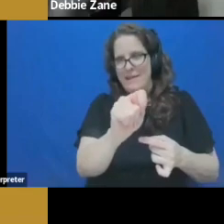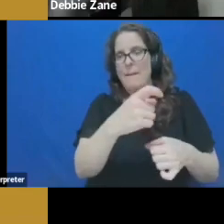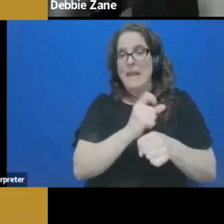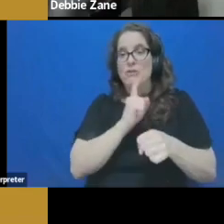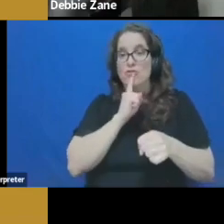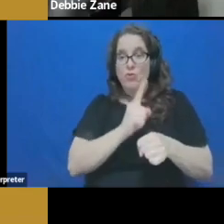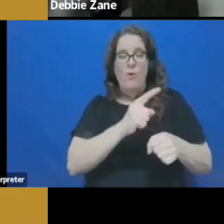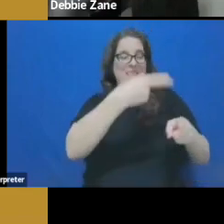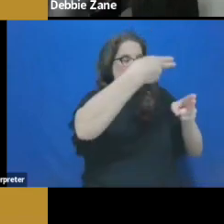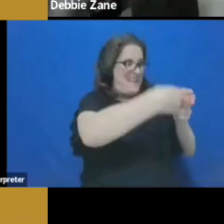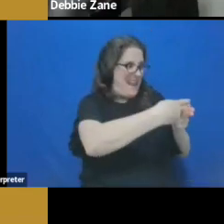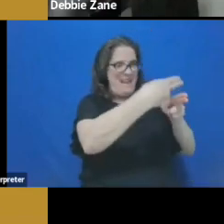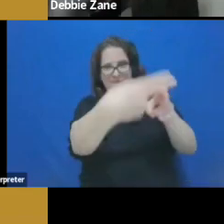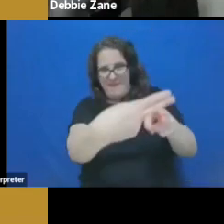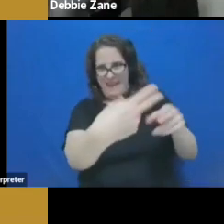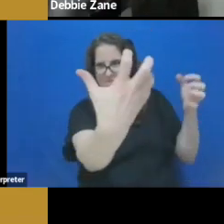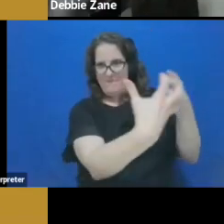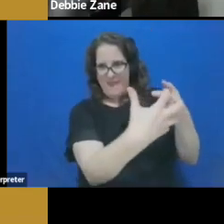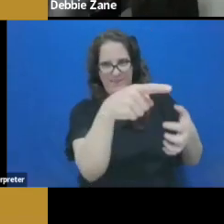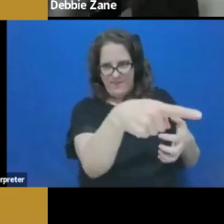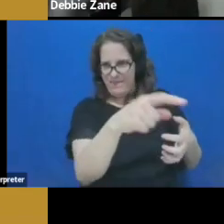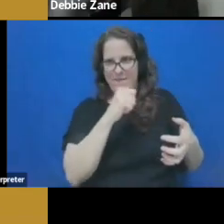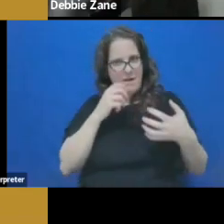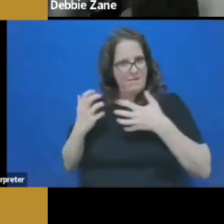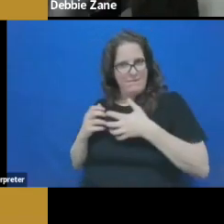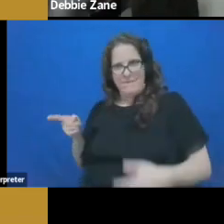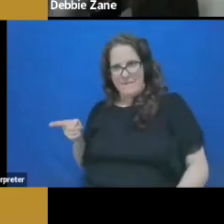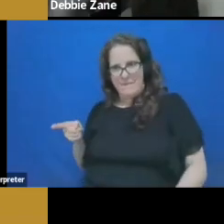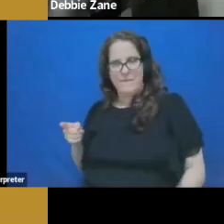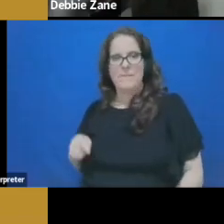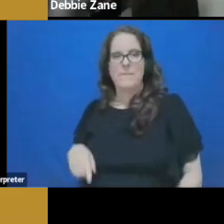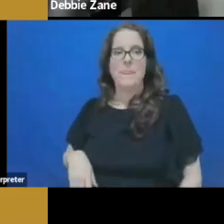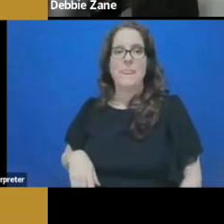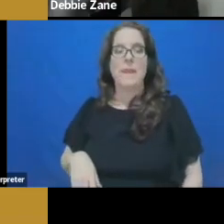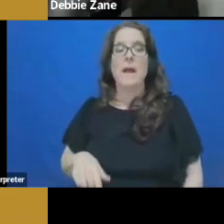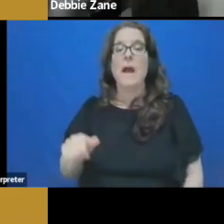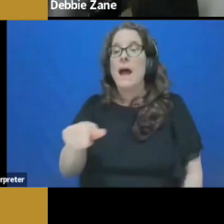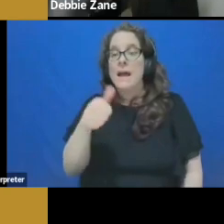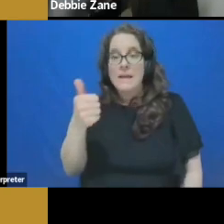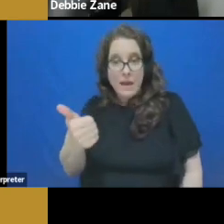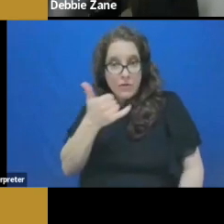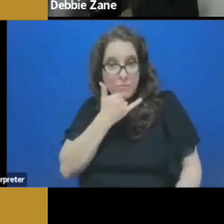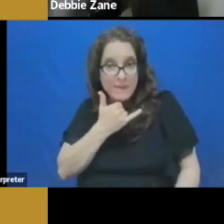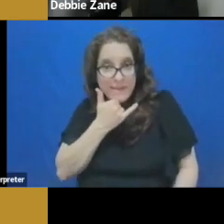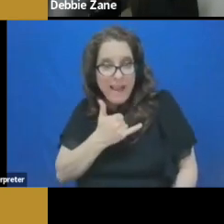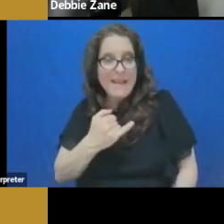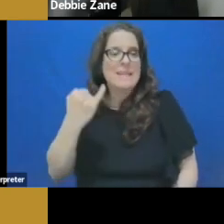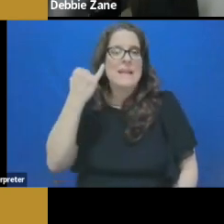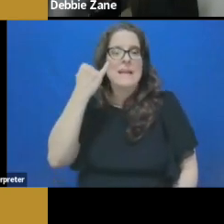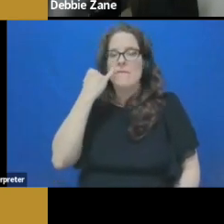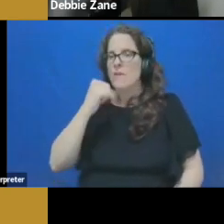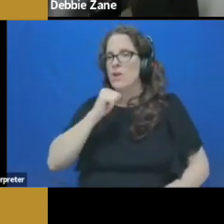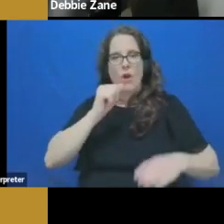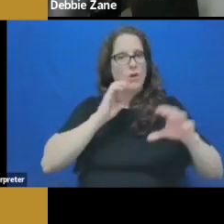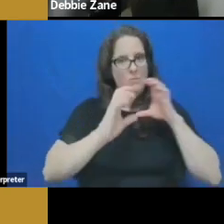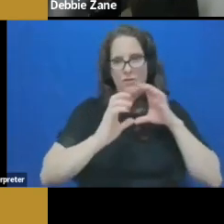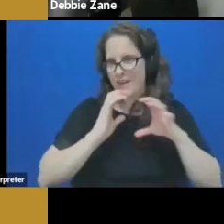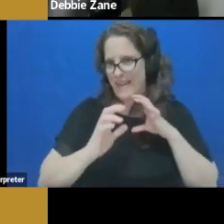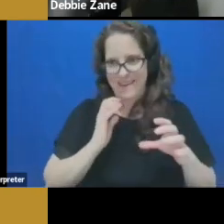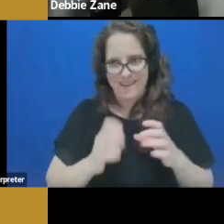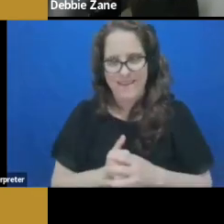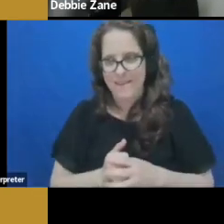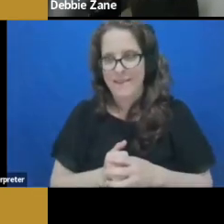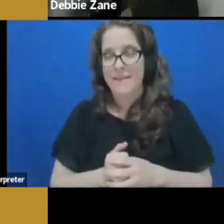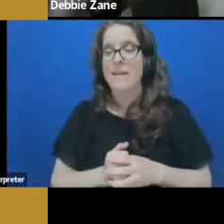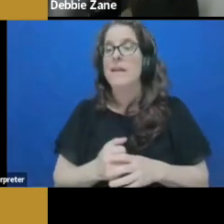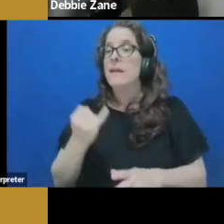Another pitfall would be lack of communication and preparation or willingness to serve. So up front, you want